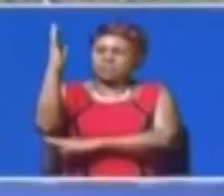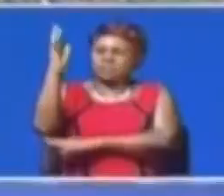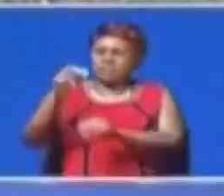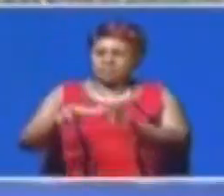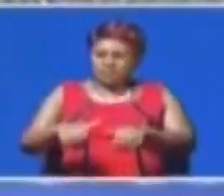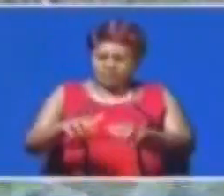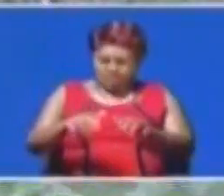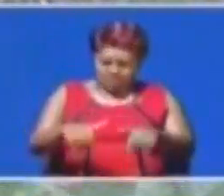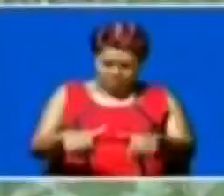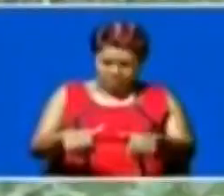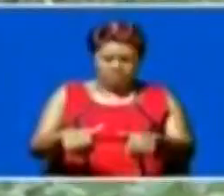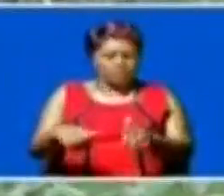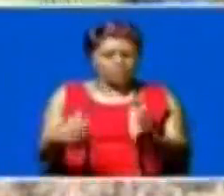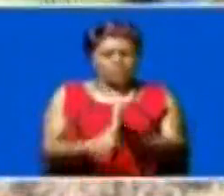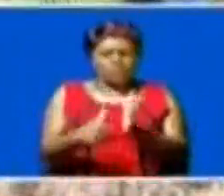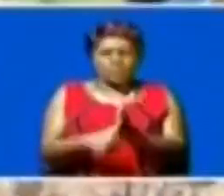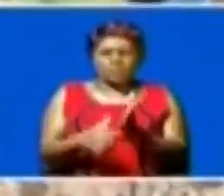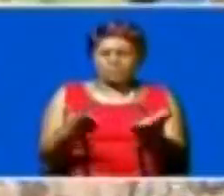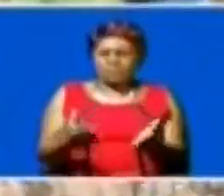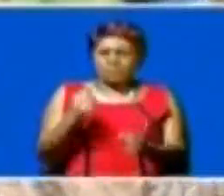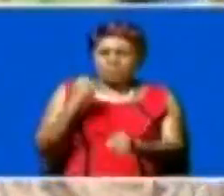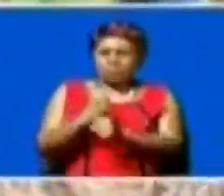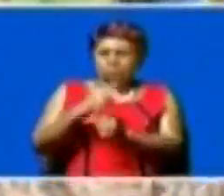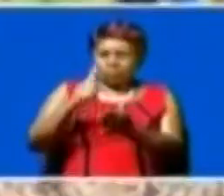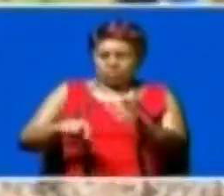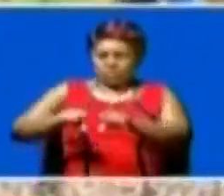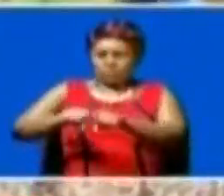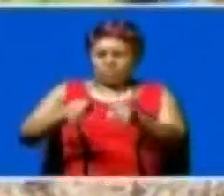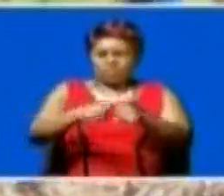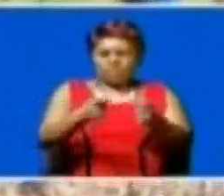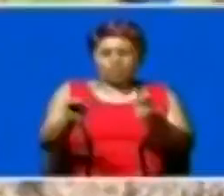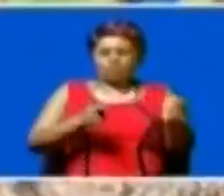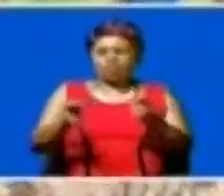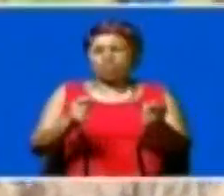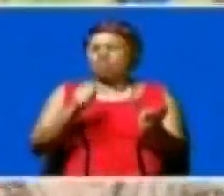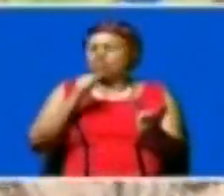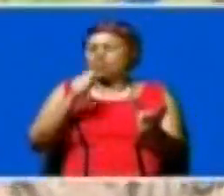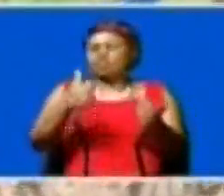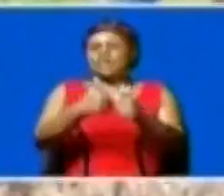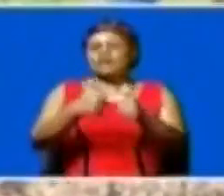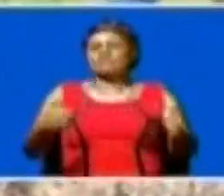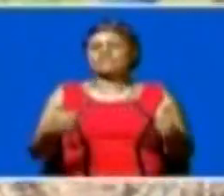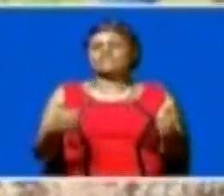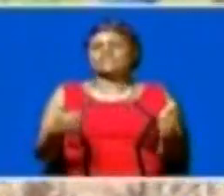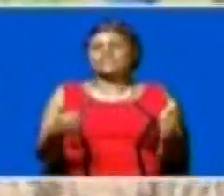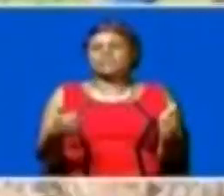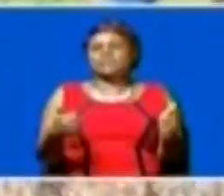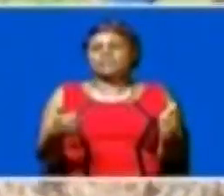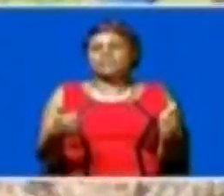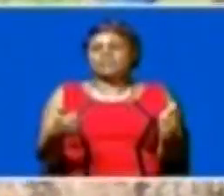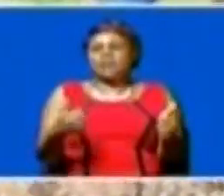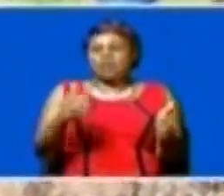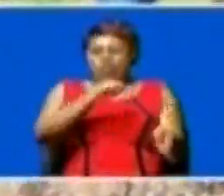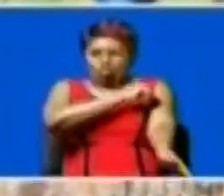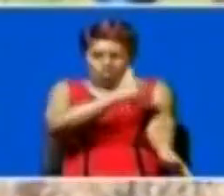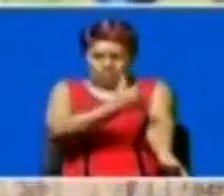farming and agrochemicals is a peril here. That we are doing what is called damage control, rather than actually preventing them from happening. And we have